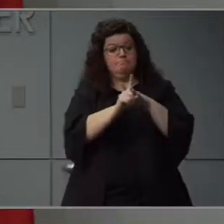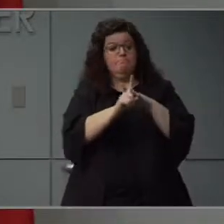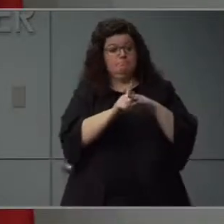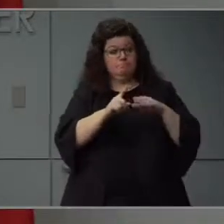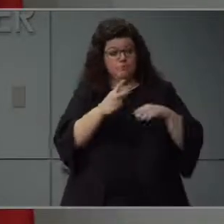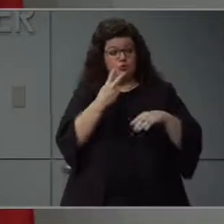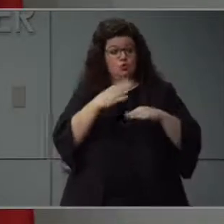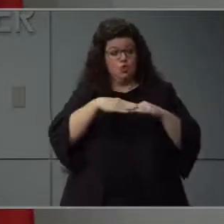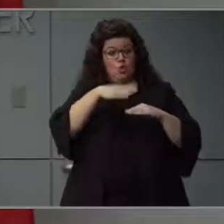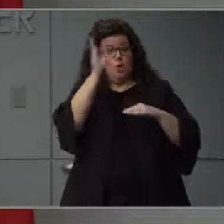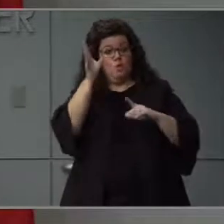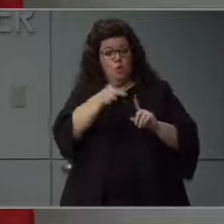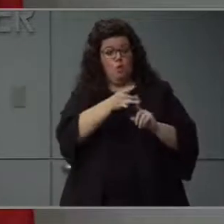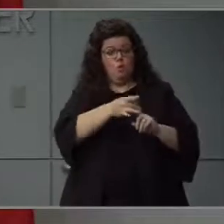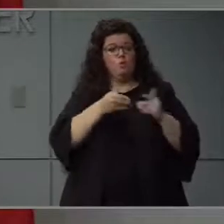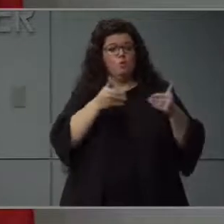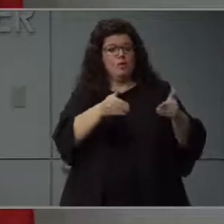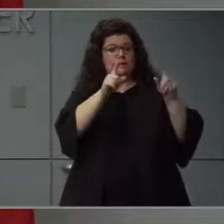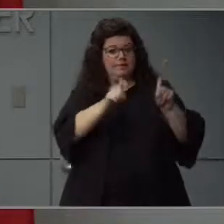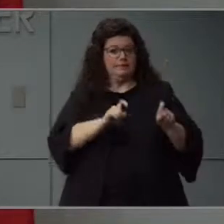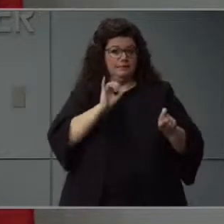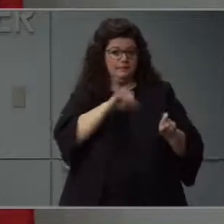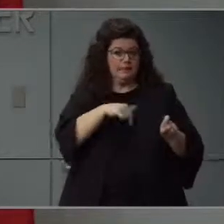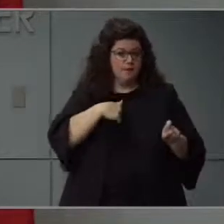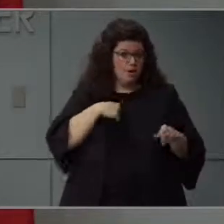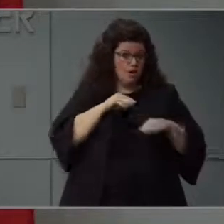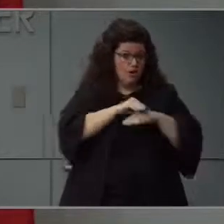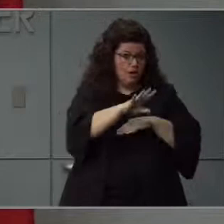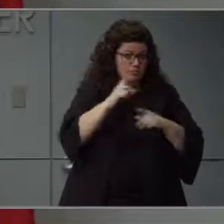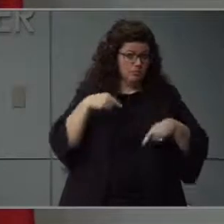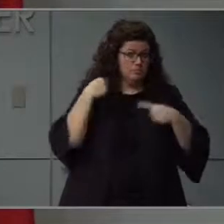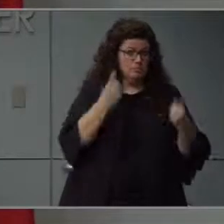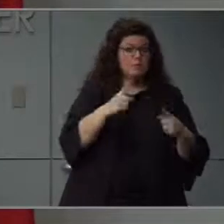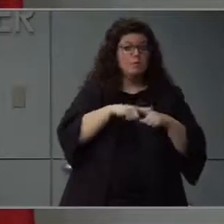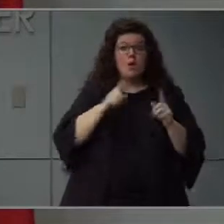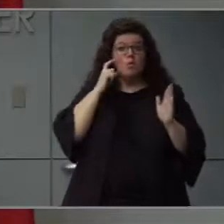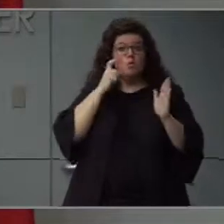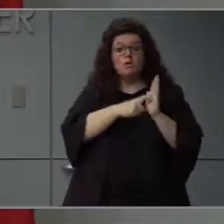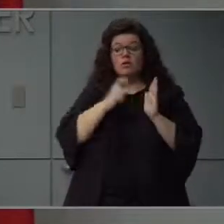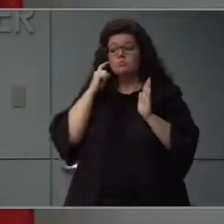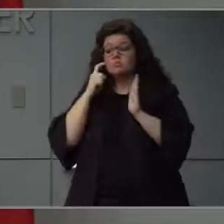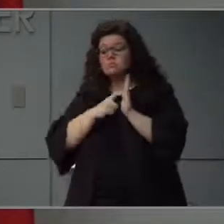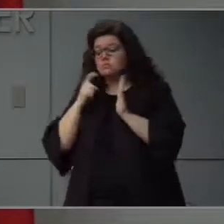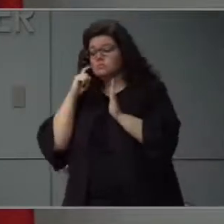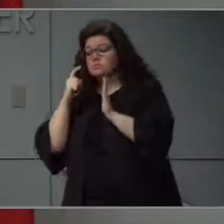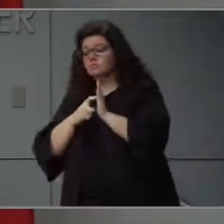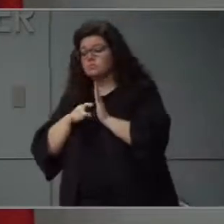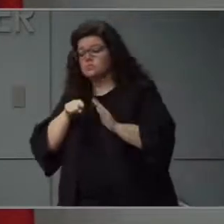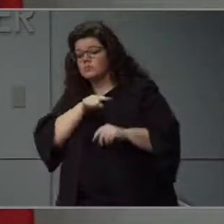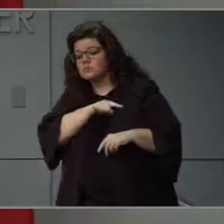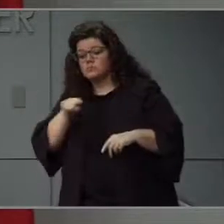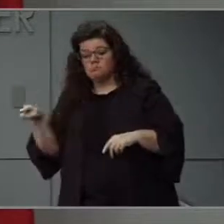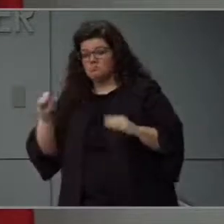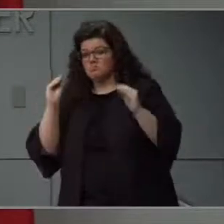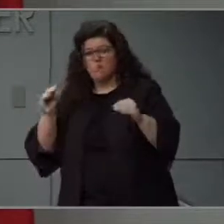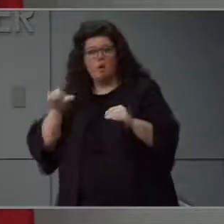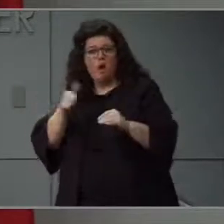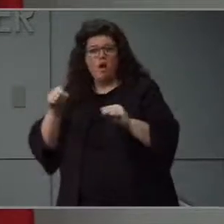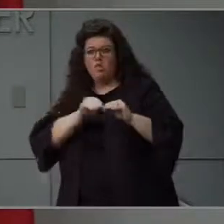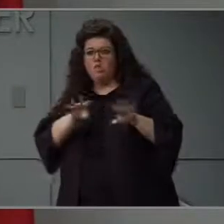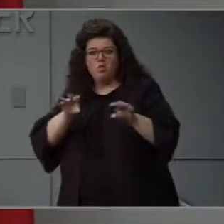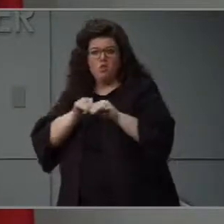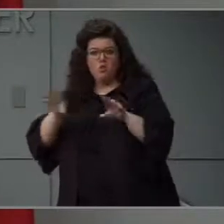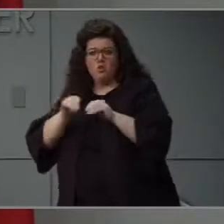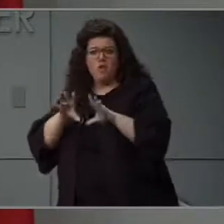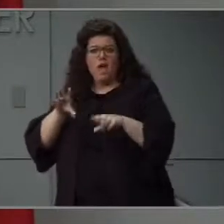additional testing. And the good news is that we haven't seen other outbreaks in other facilities. And so when you're doing testing based